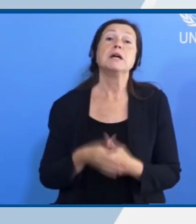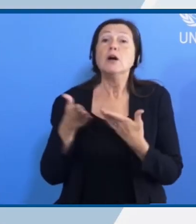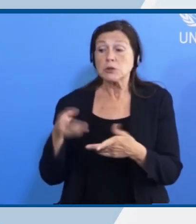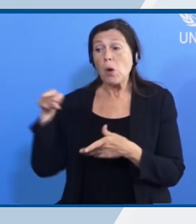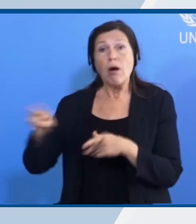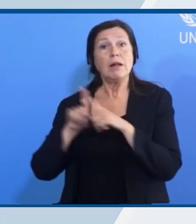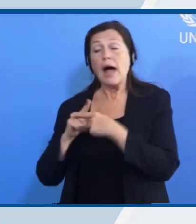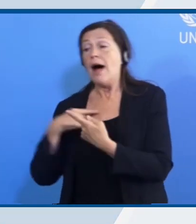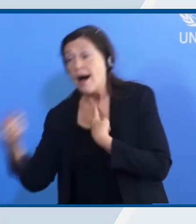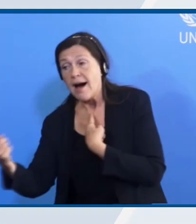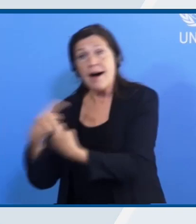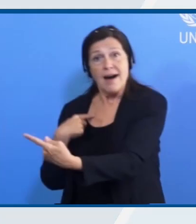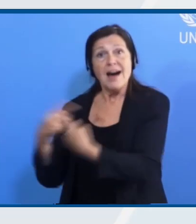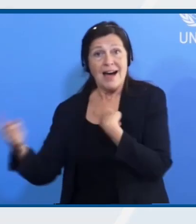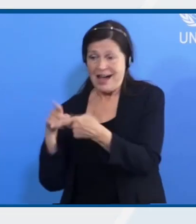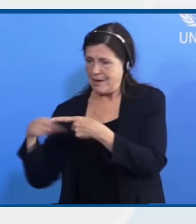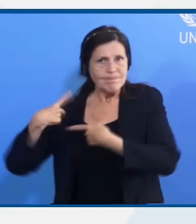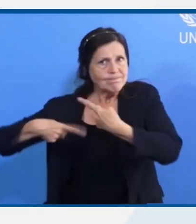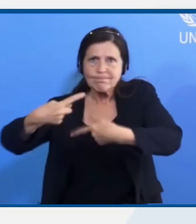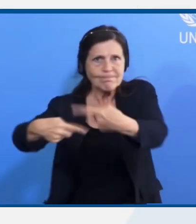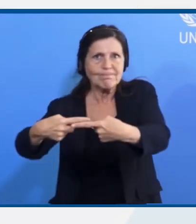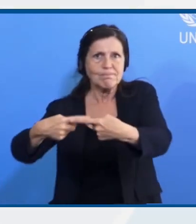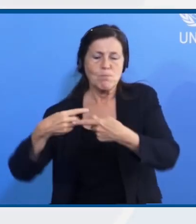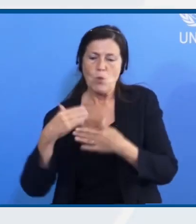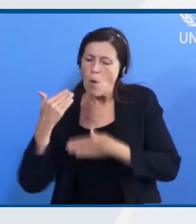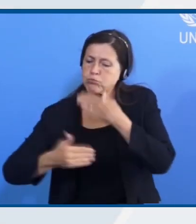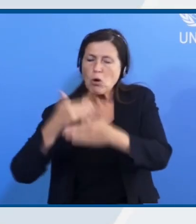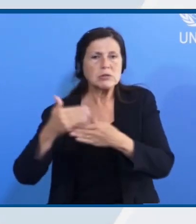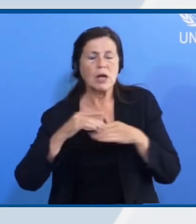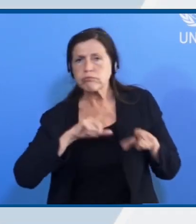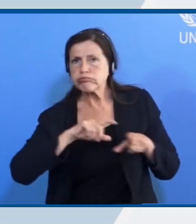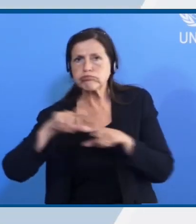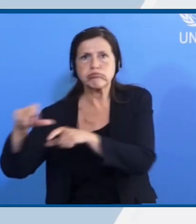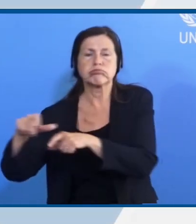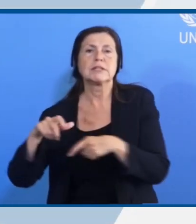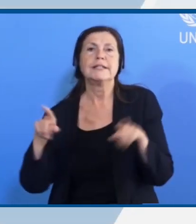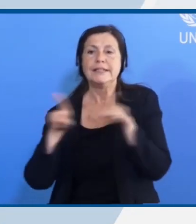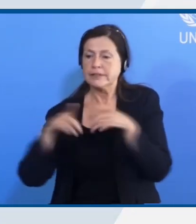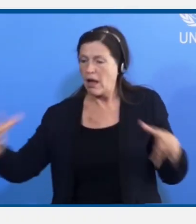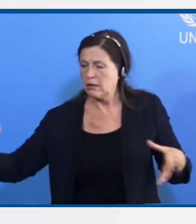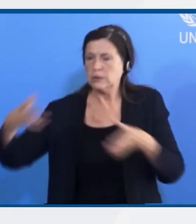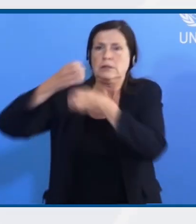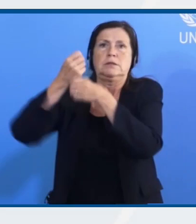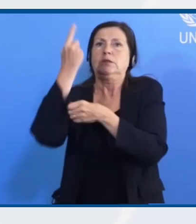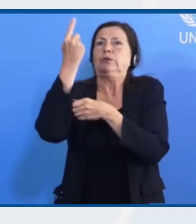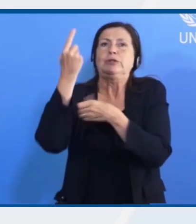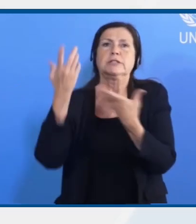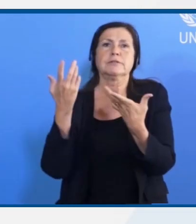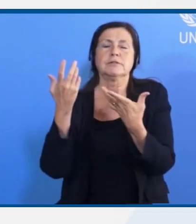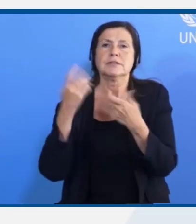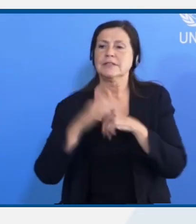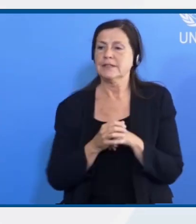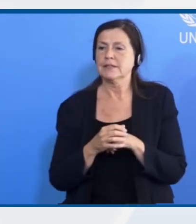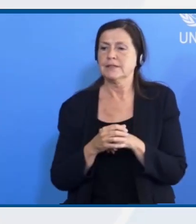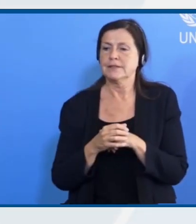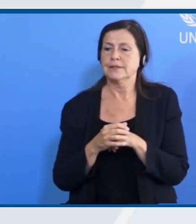process, the ambition that we have is to have a sort of unicum government, let's say also